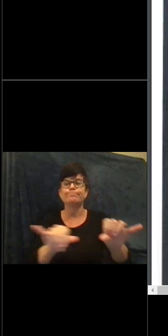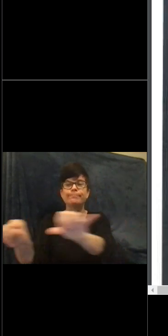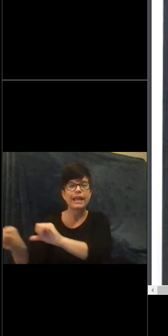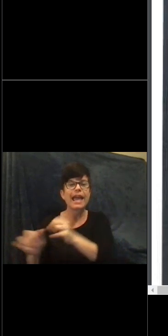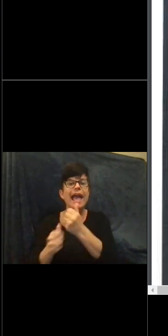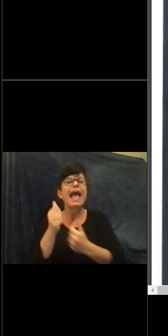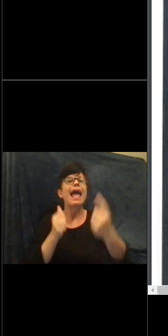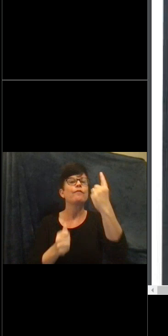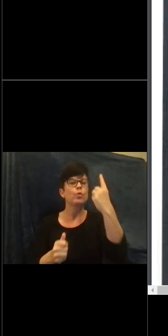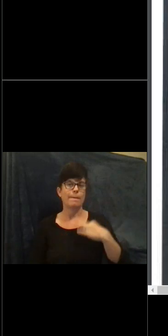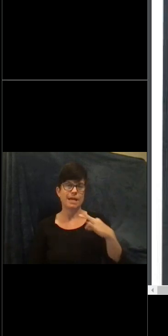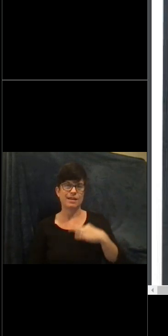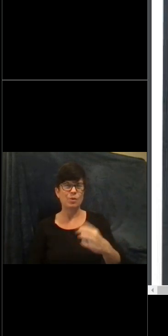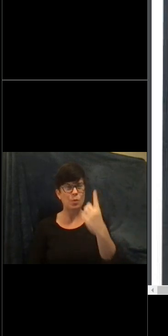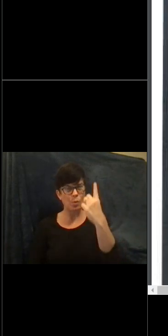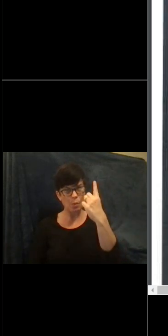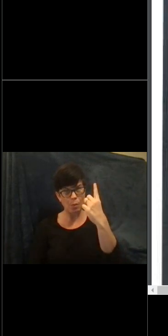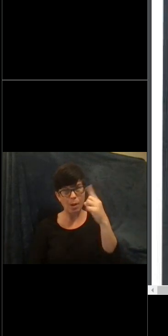for